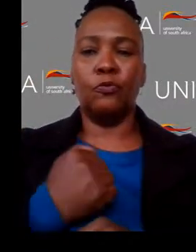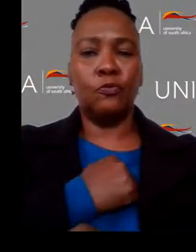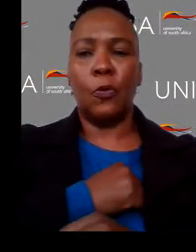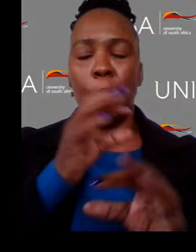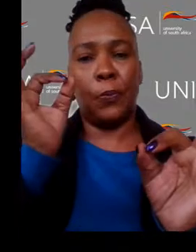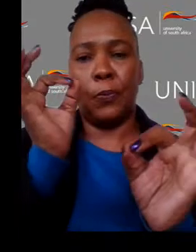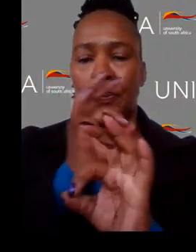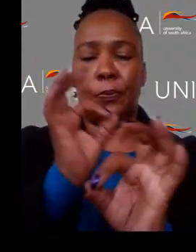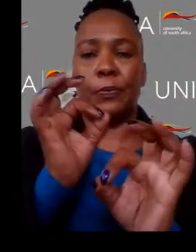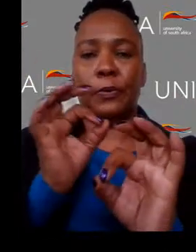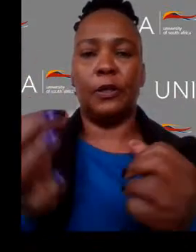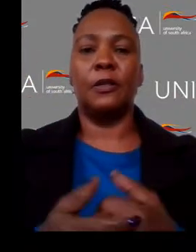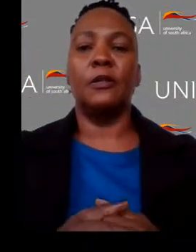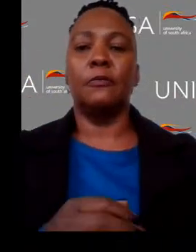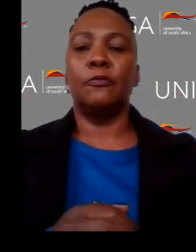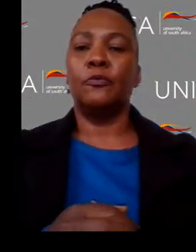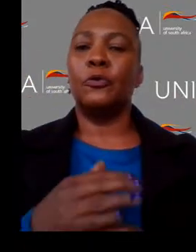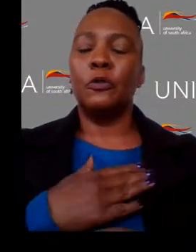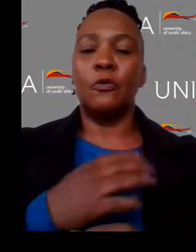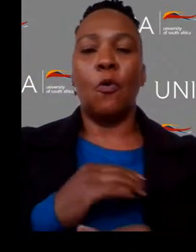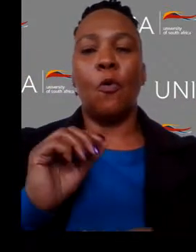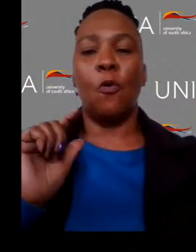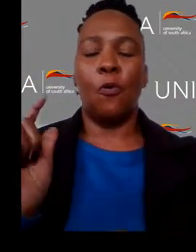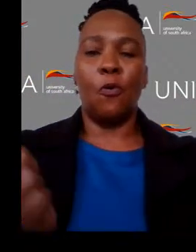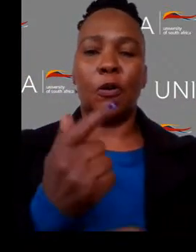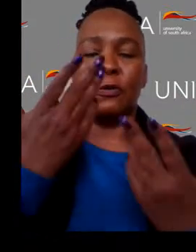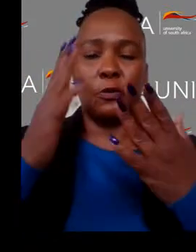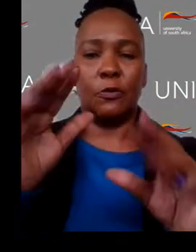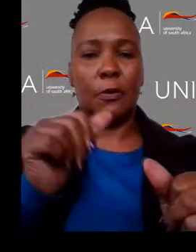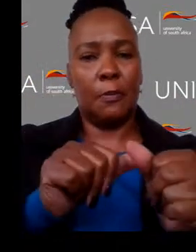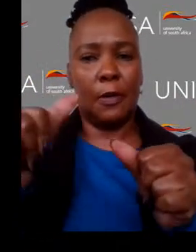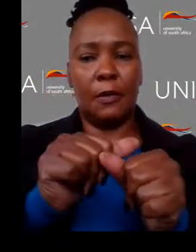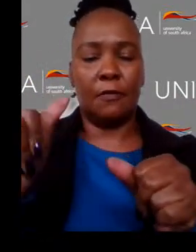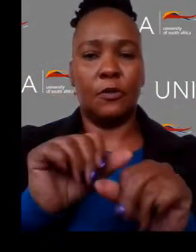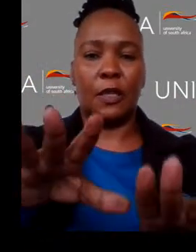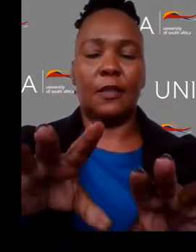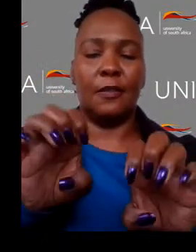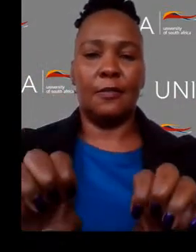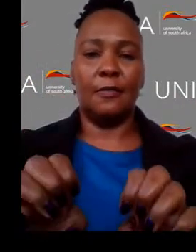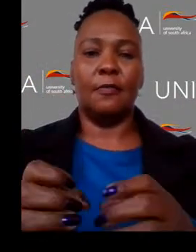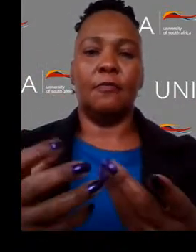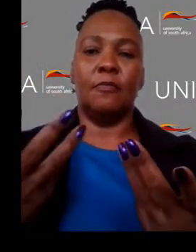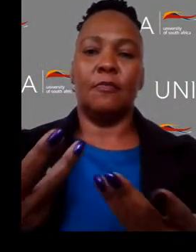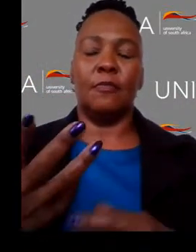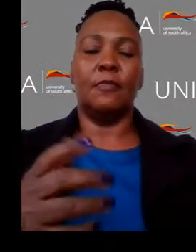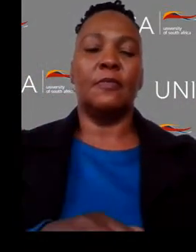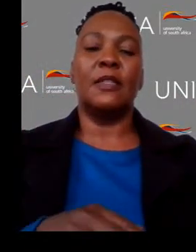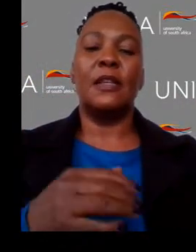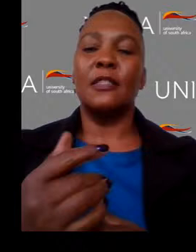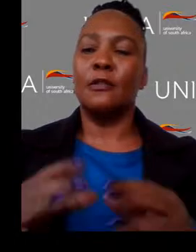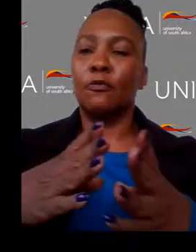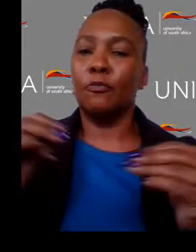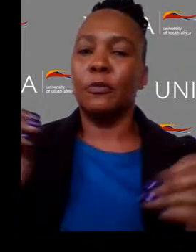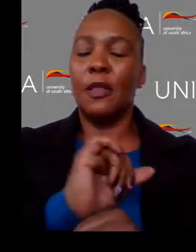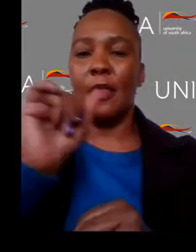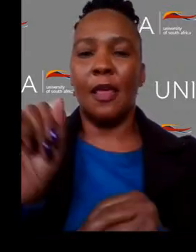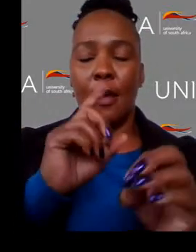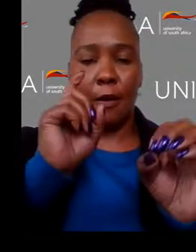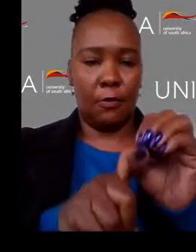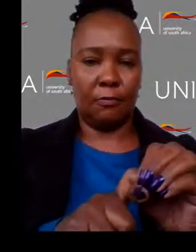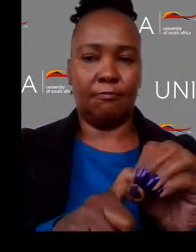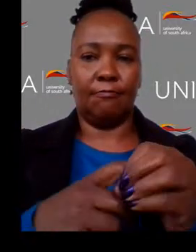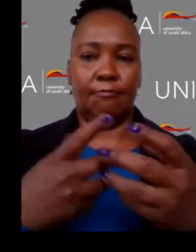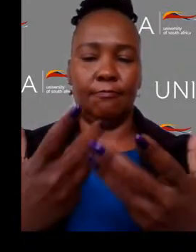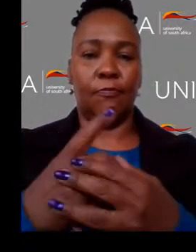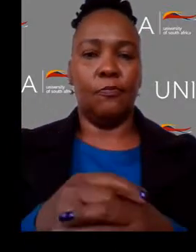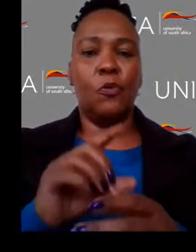unapologetically. We wish all our students all the best for their examinations and as they complete their qualifications